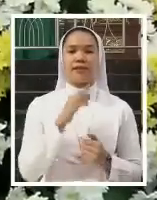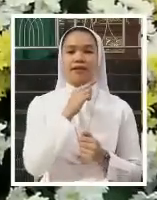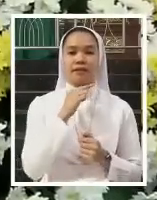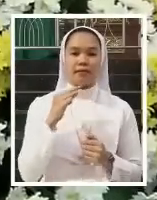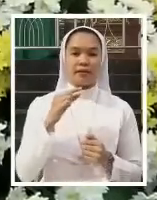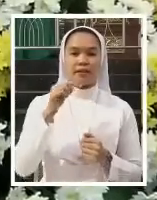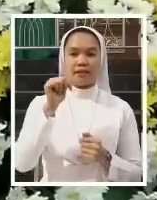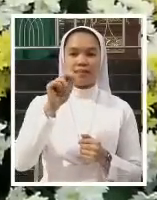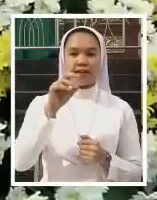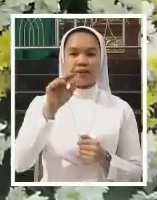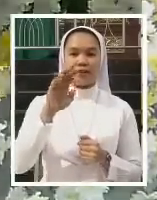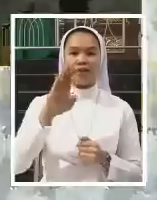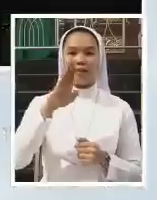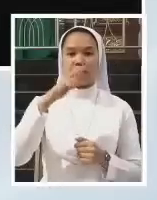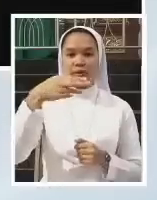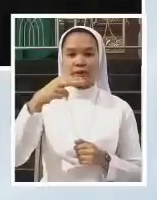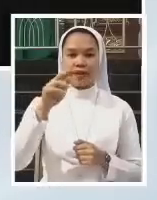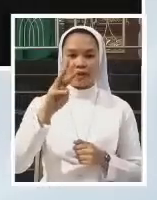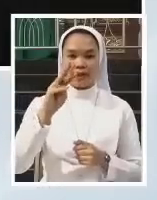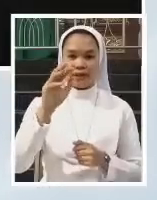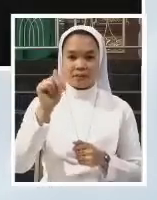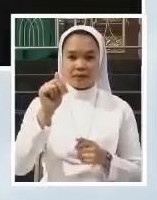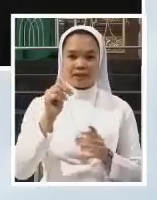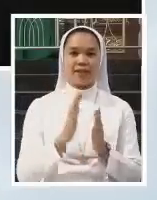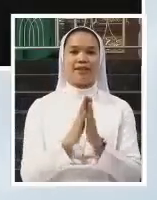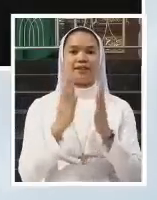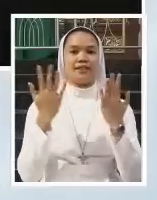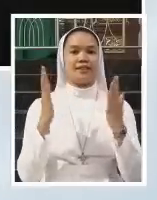Father Arnold Bulima.